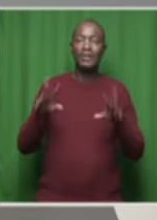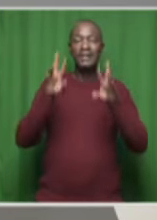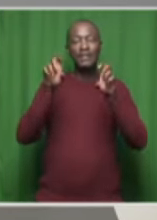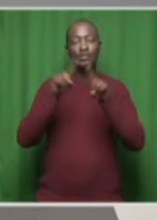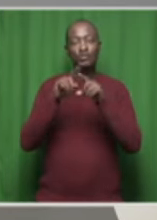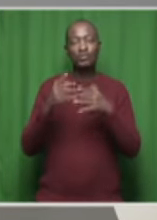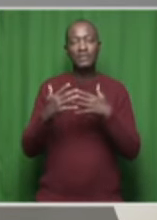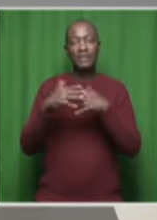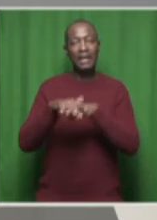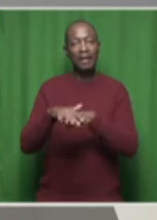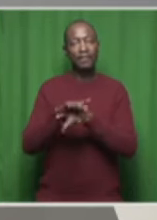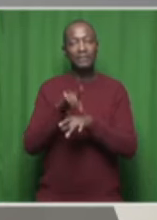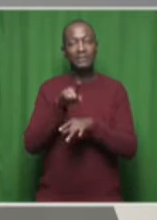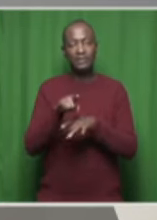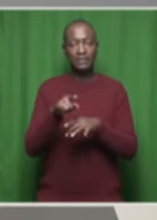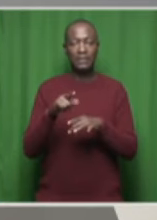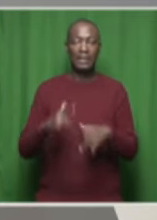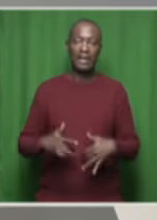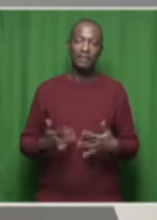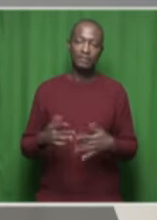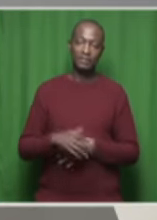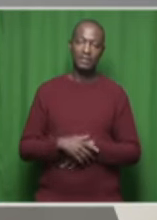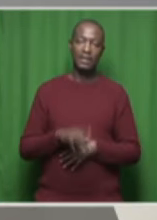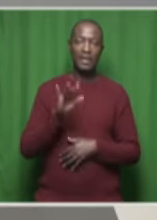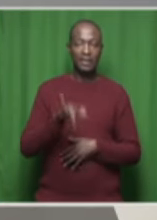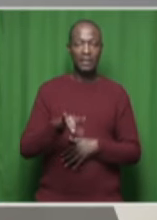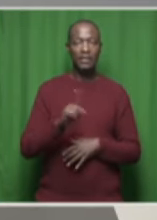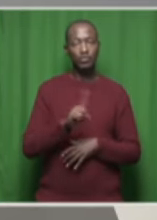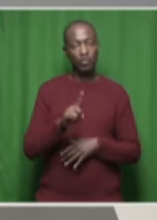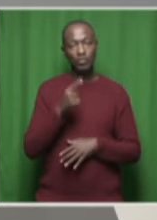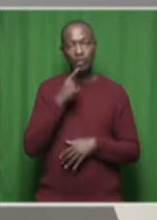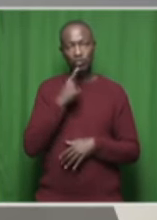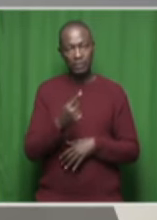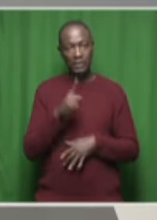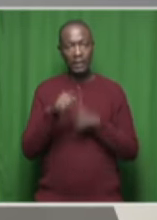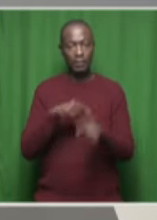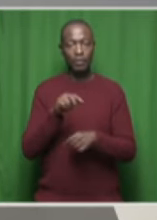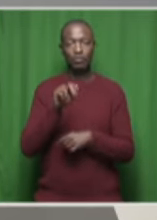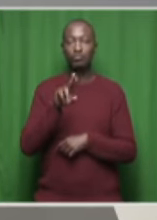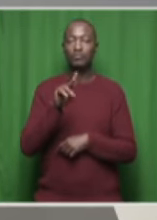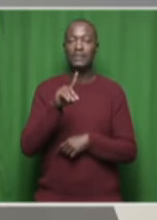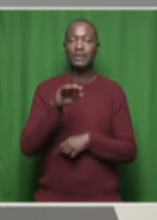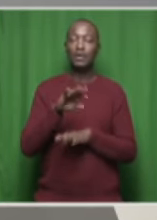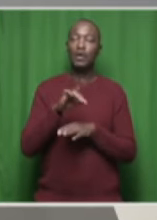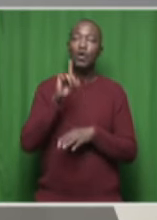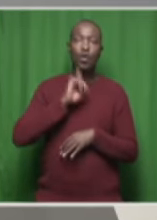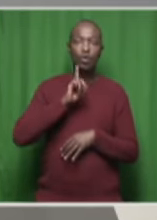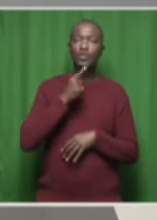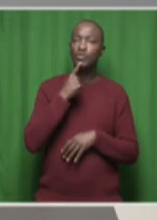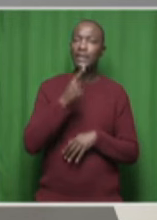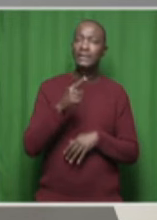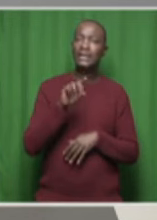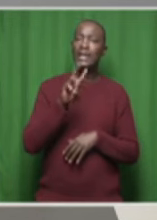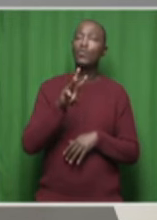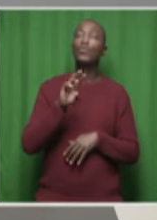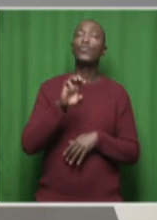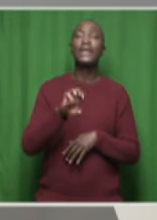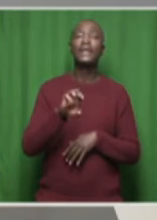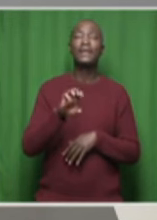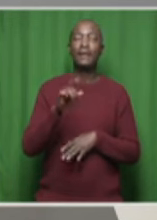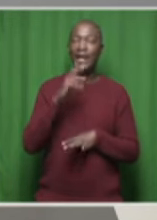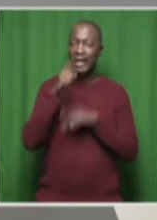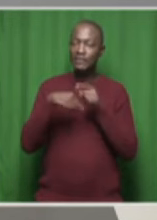affect their everyday lives. And that is what we'd like to pick up on. When I say we, I speak as a South African. Mm.